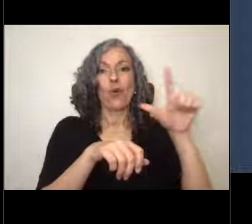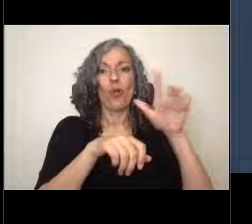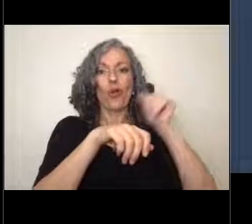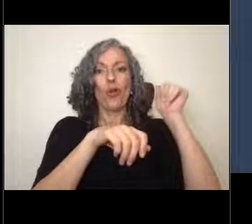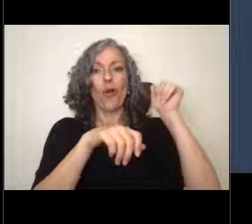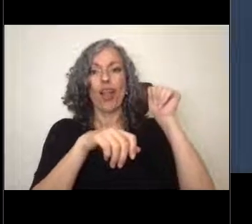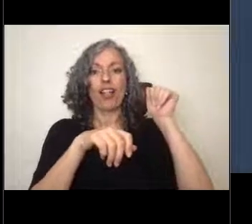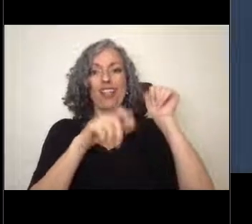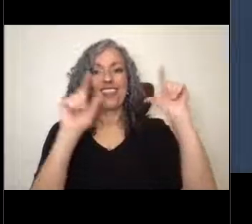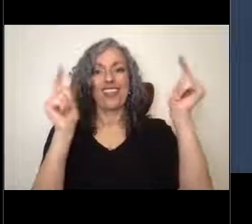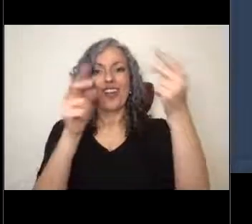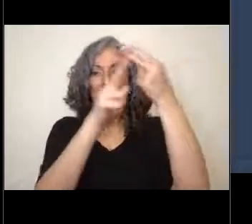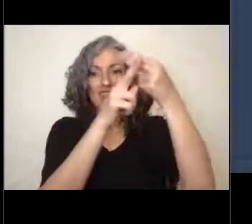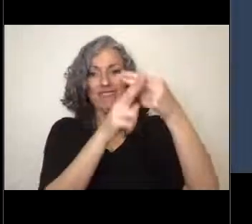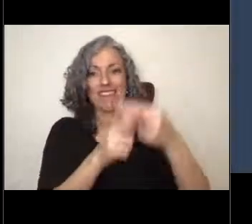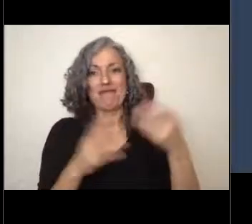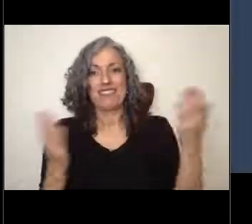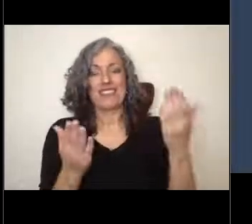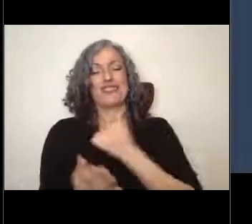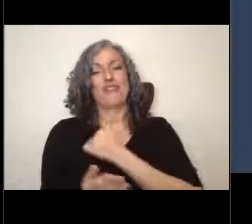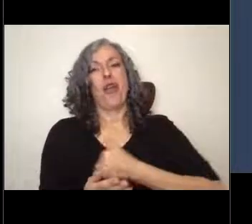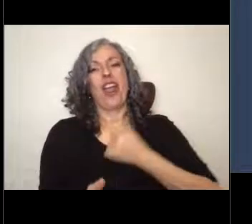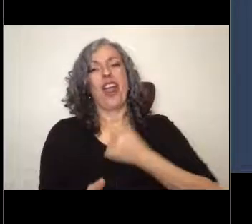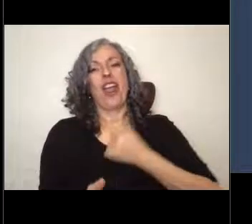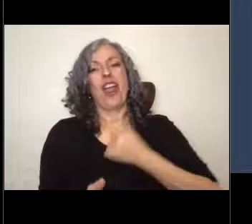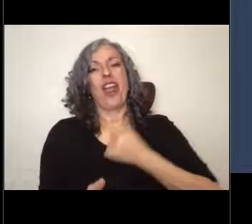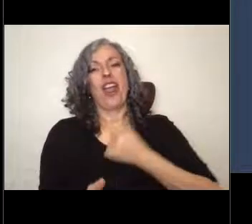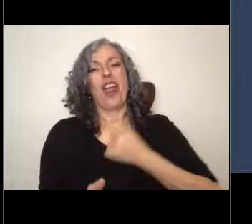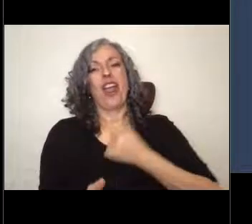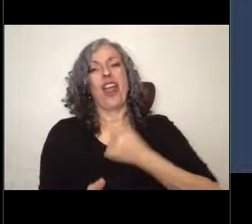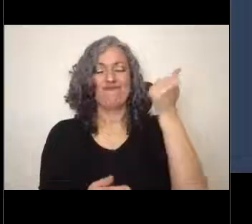you. Skip everything and go to the end. That's all right. That's what we're here for.